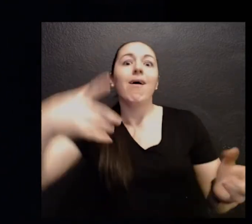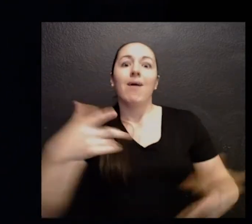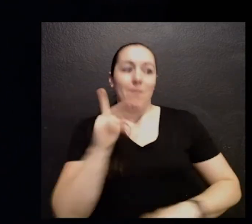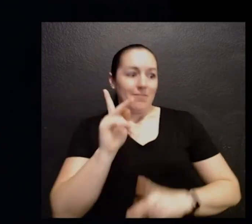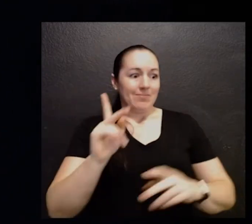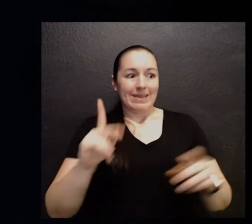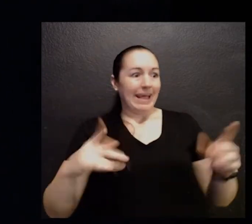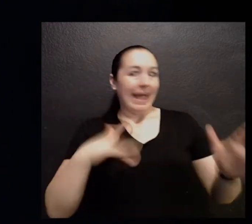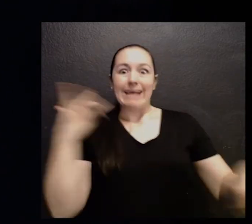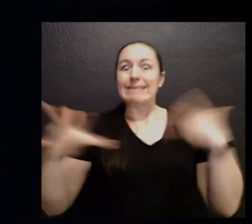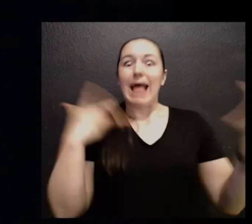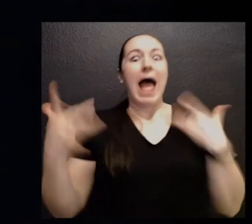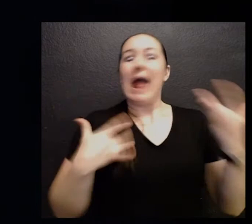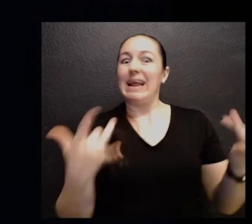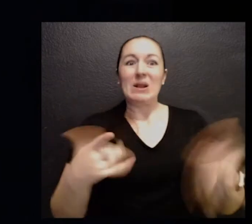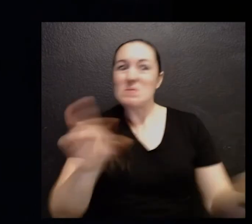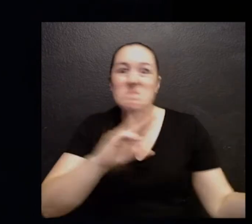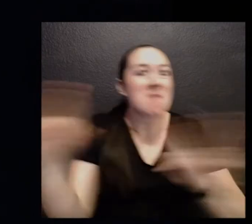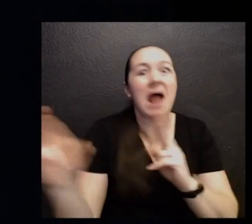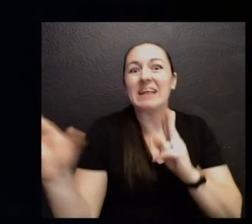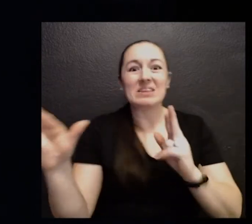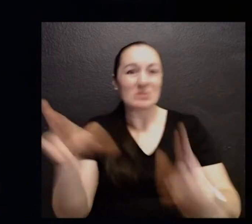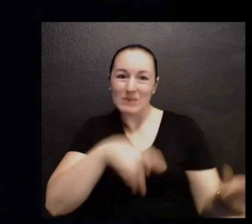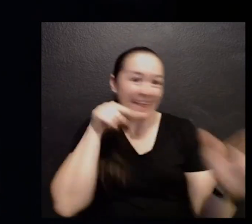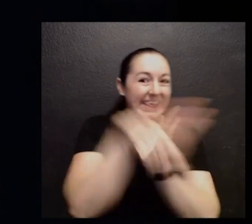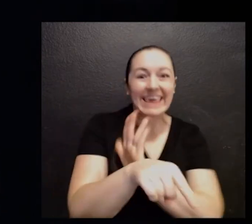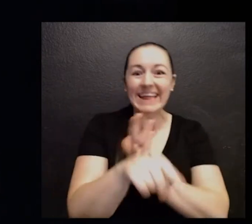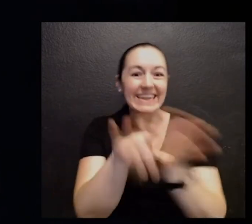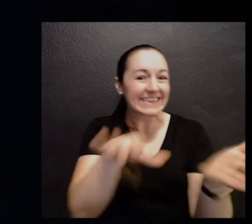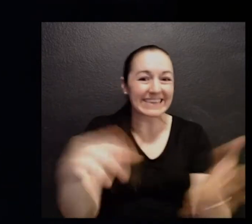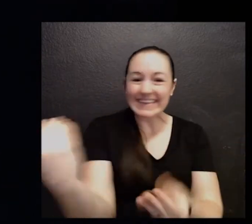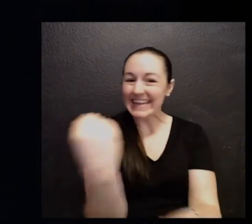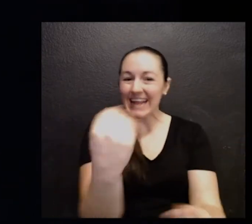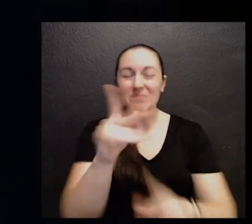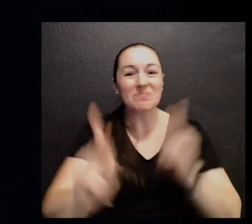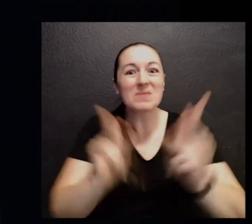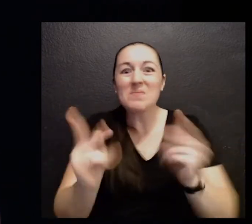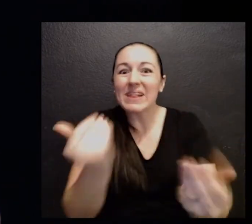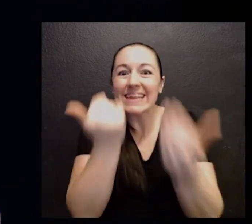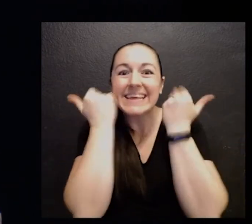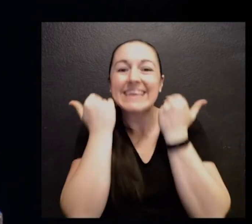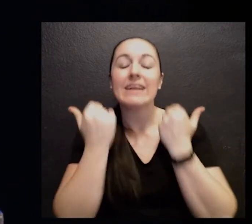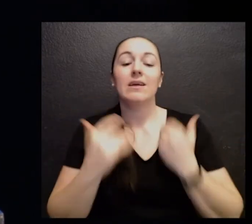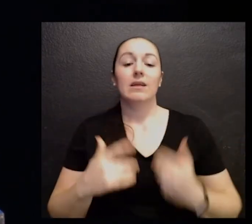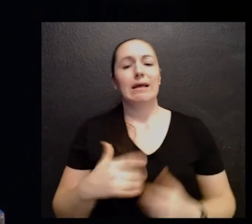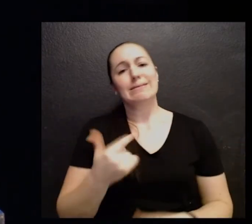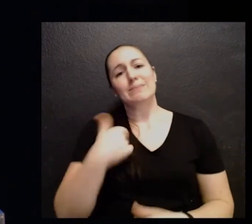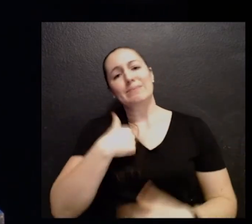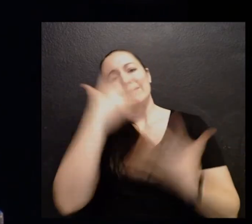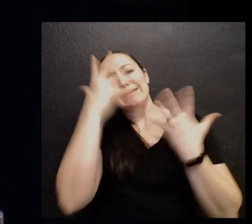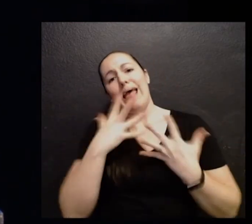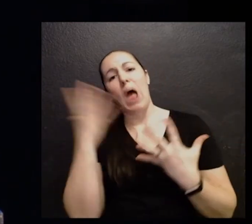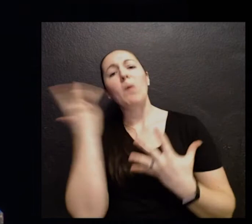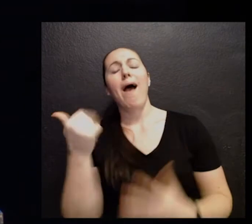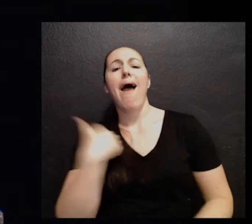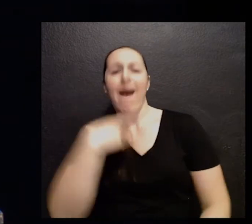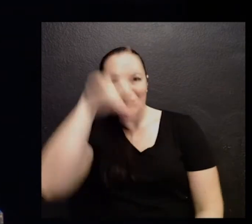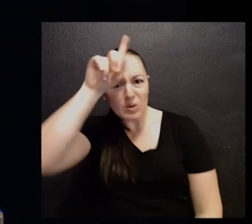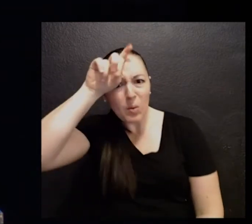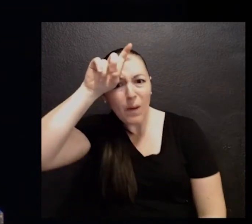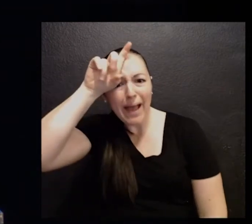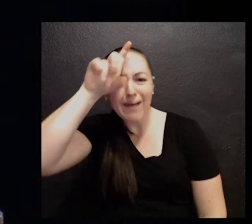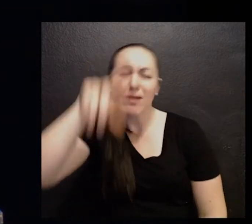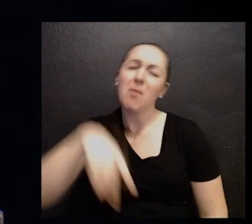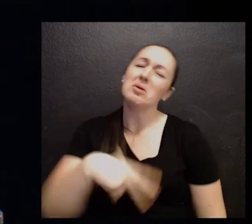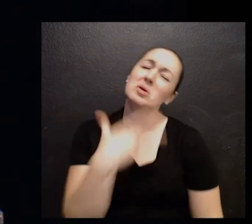excited to be killed and be eaten by these Israelites, which actually makes me kind of sad because we have some quail in our neighborhood. And they're by far